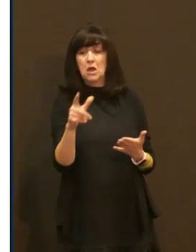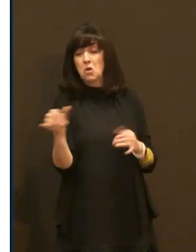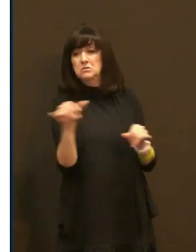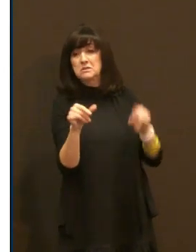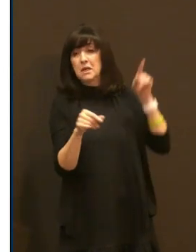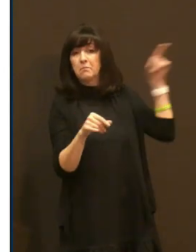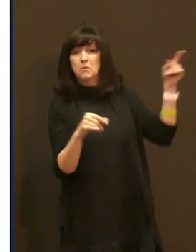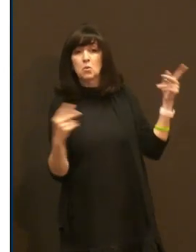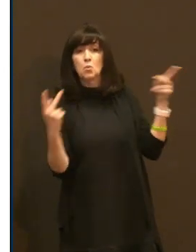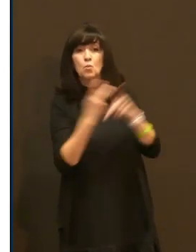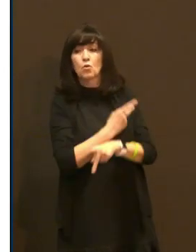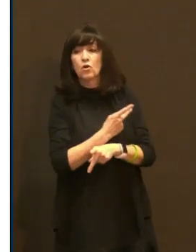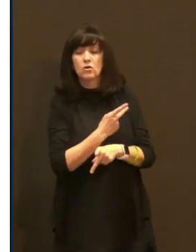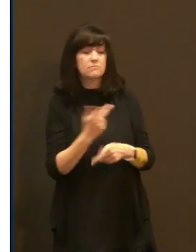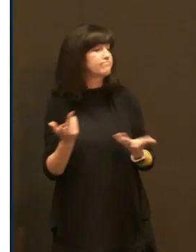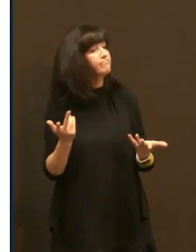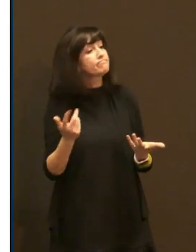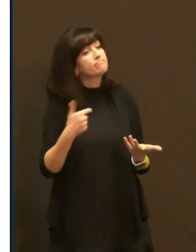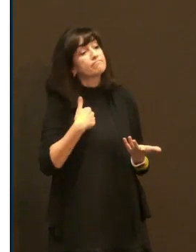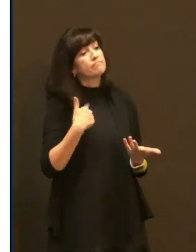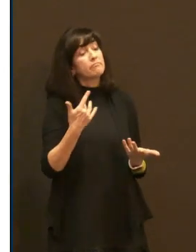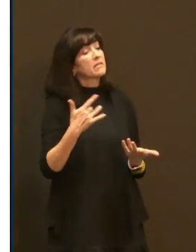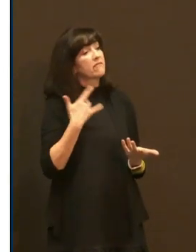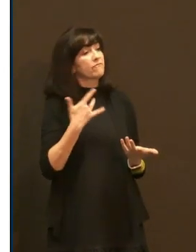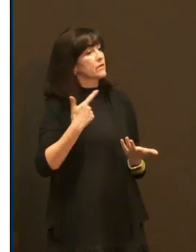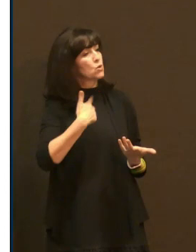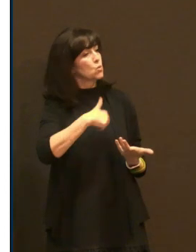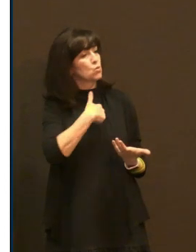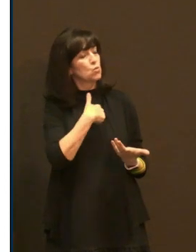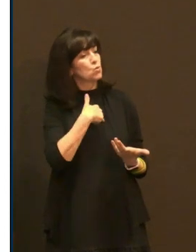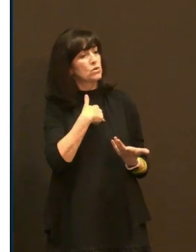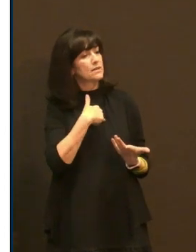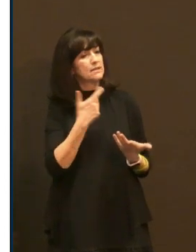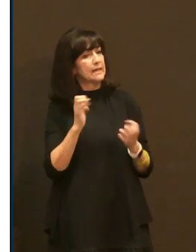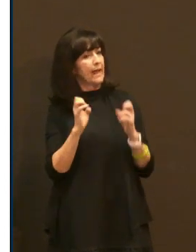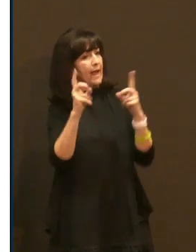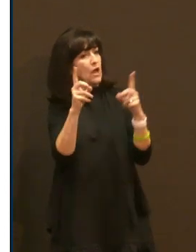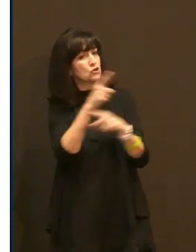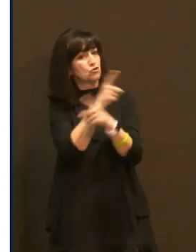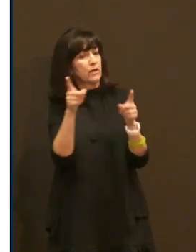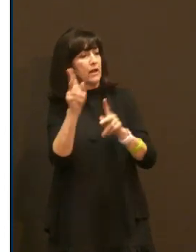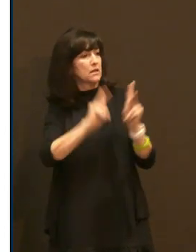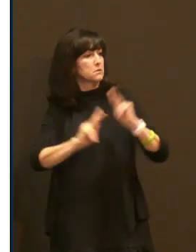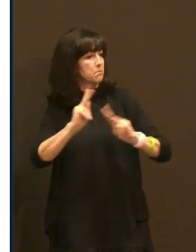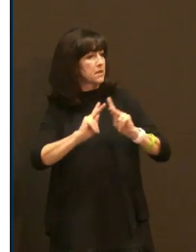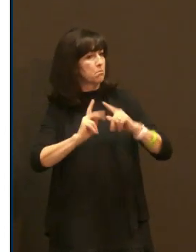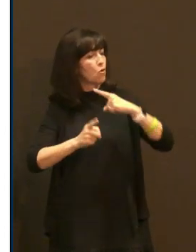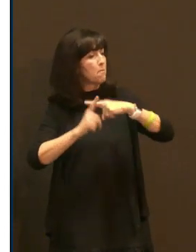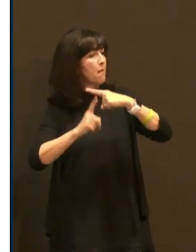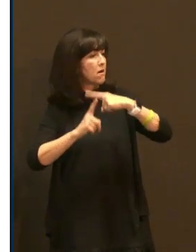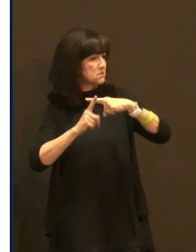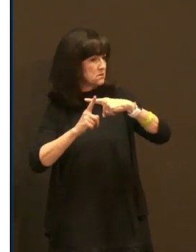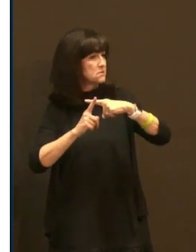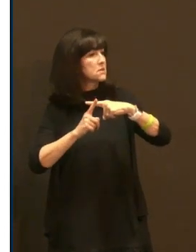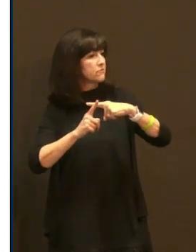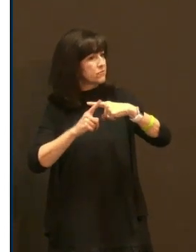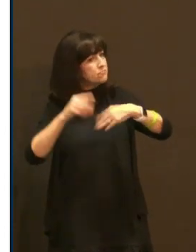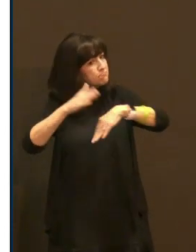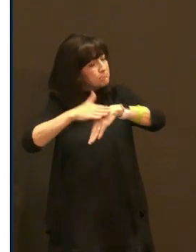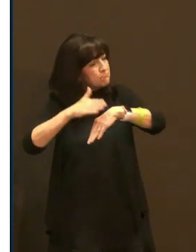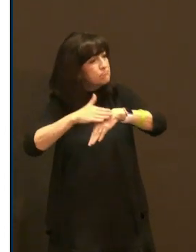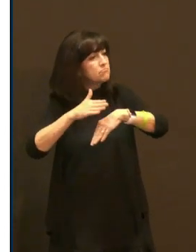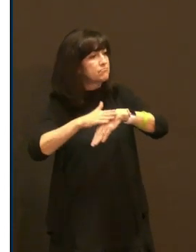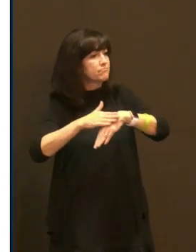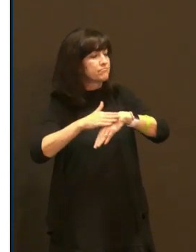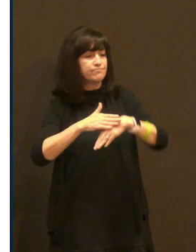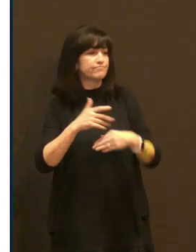positive educational reinforcement. I mean, I really think that works over a negative approach